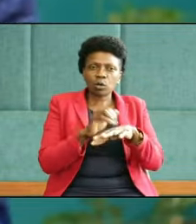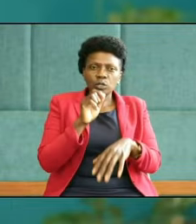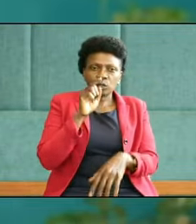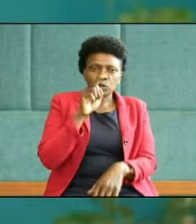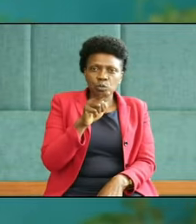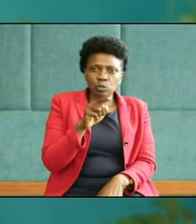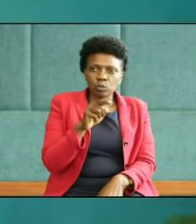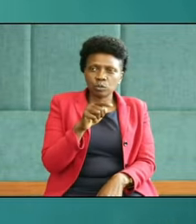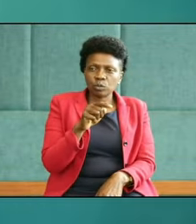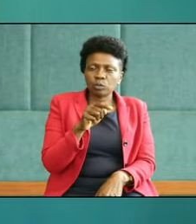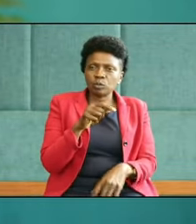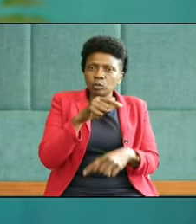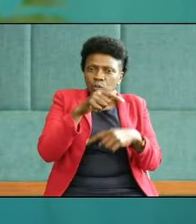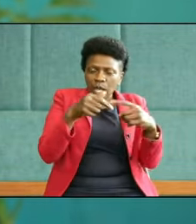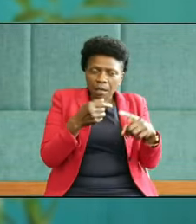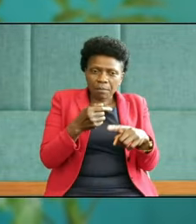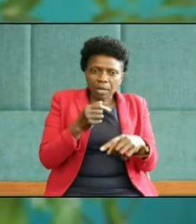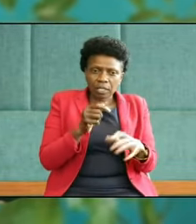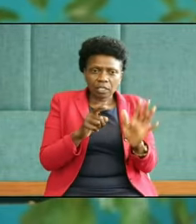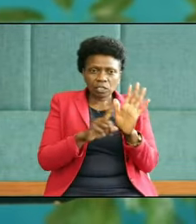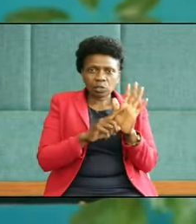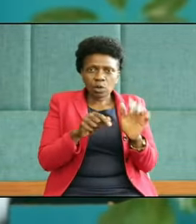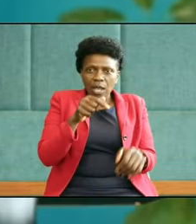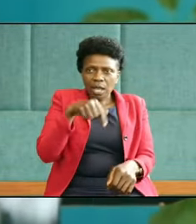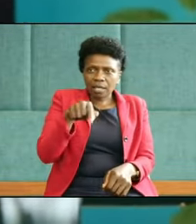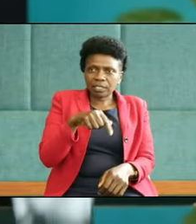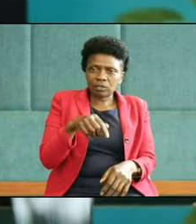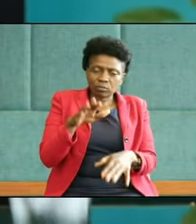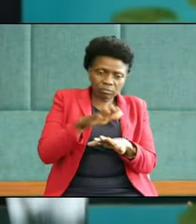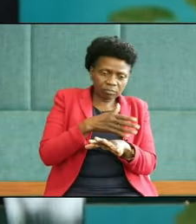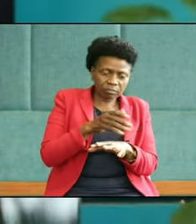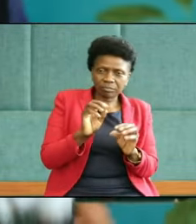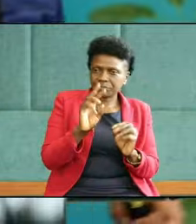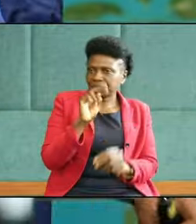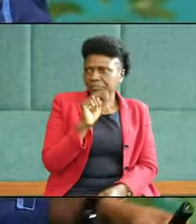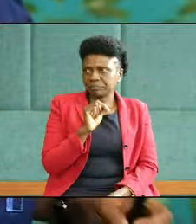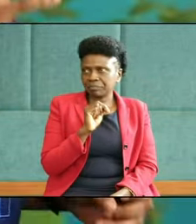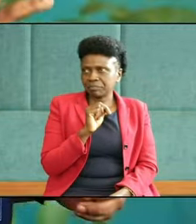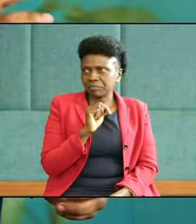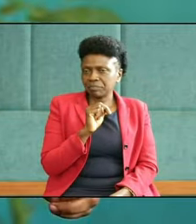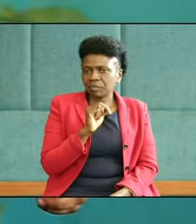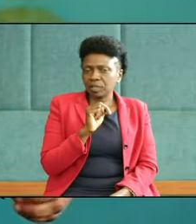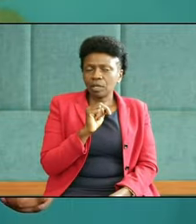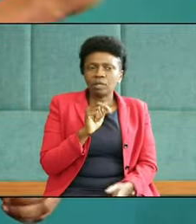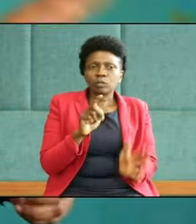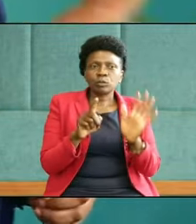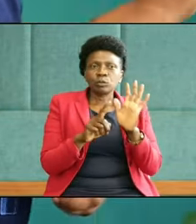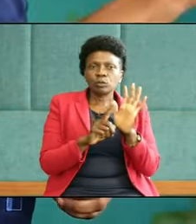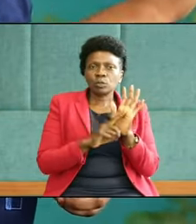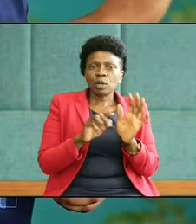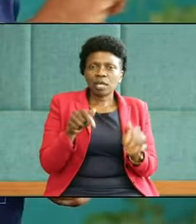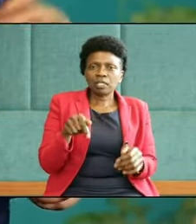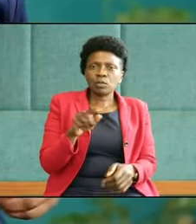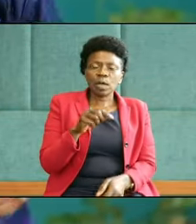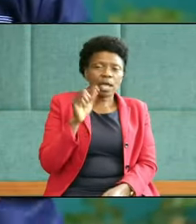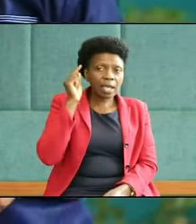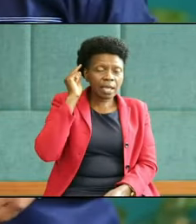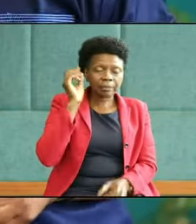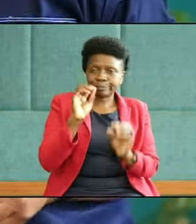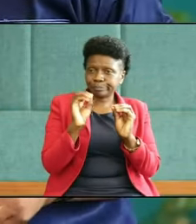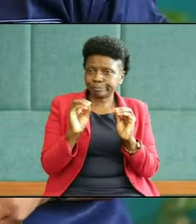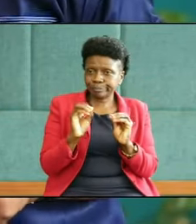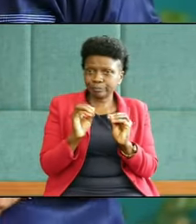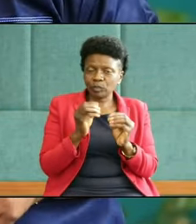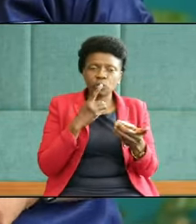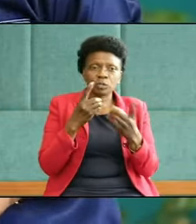to come and show us your heels. Jesus did not call you to show us your hair. Jesus did not call you to